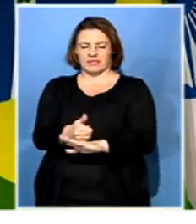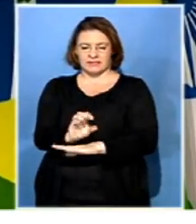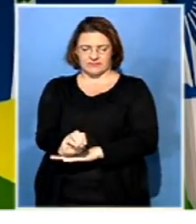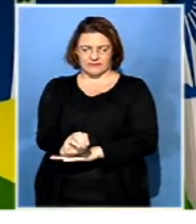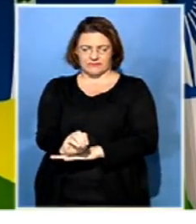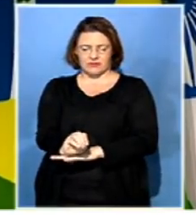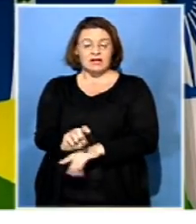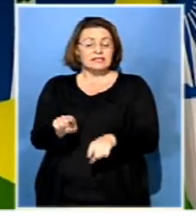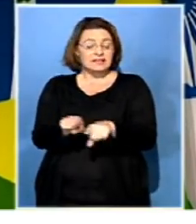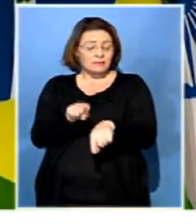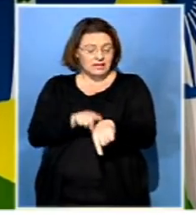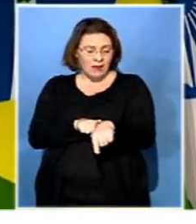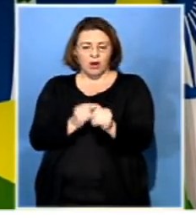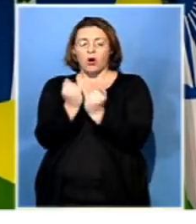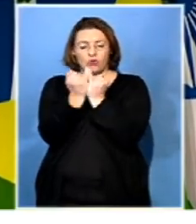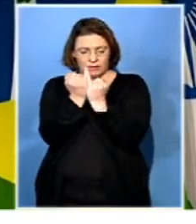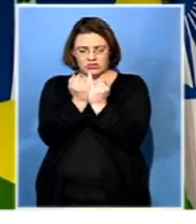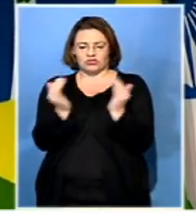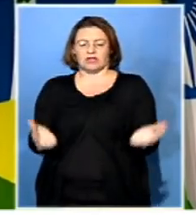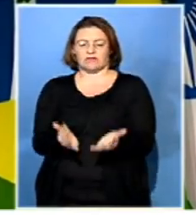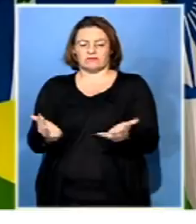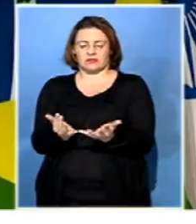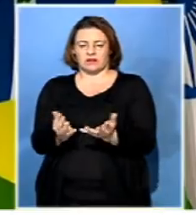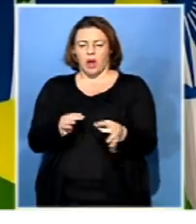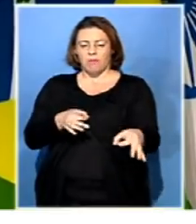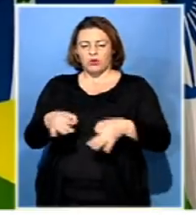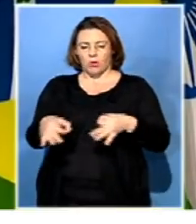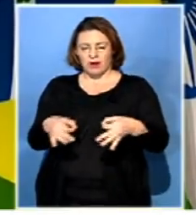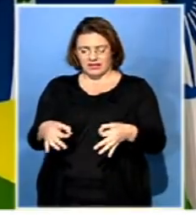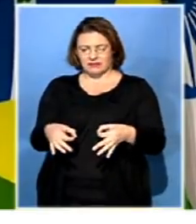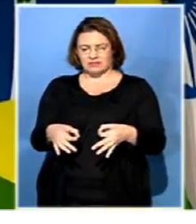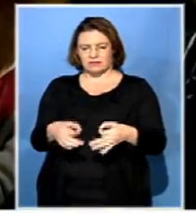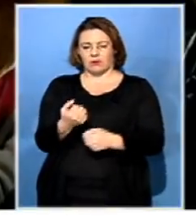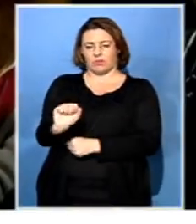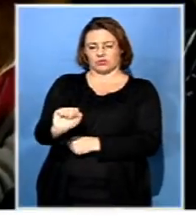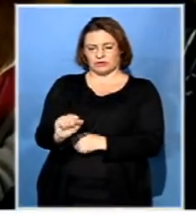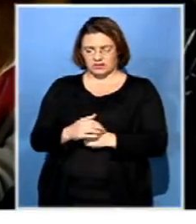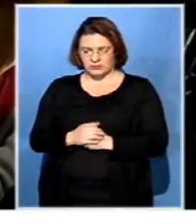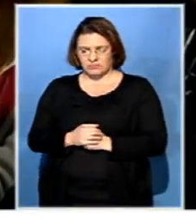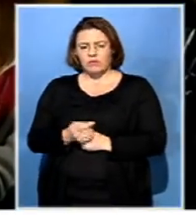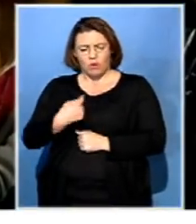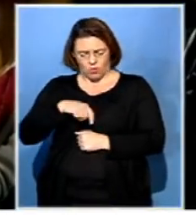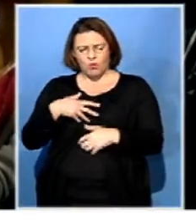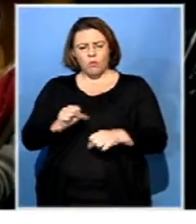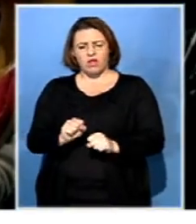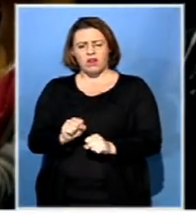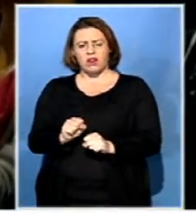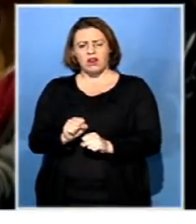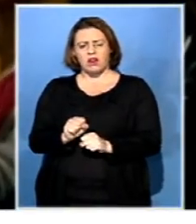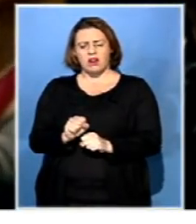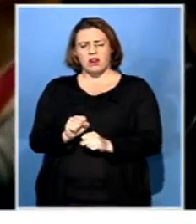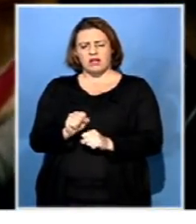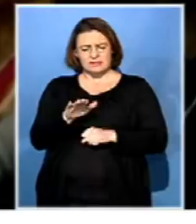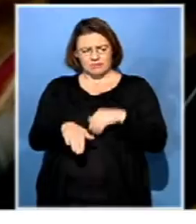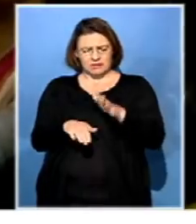encourages competition and opposes monopoly. China will take tough law enforcement steps